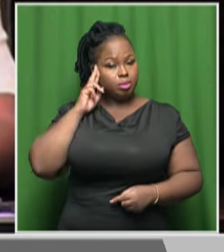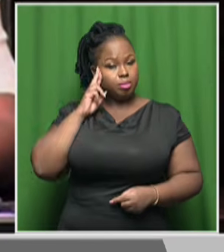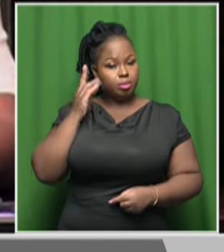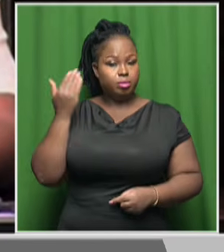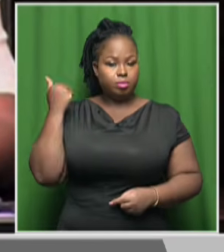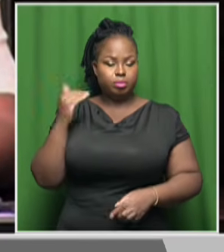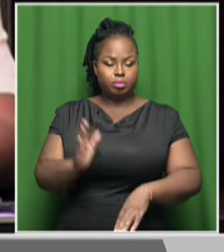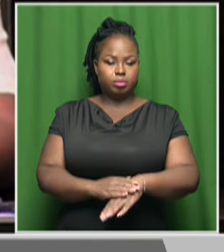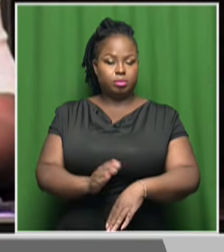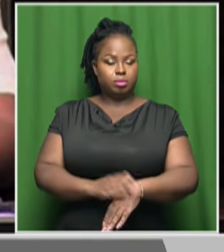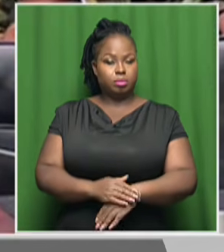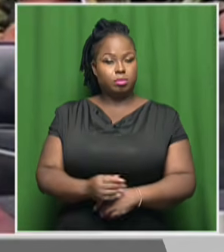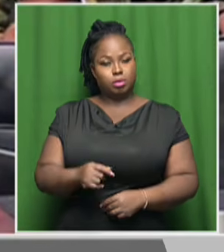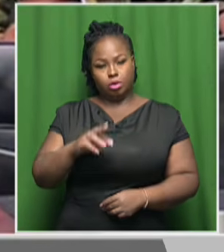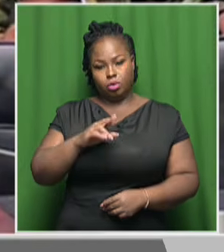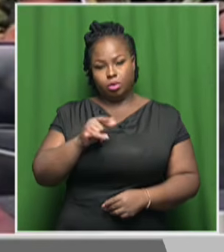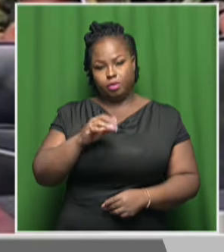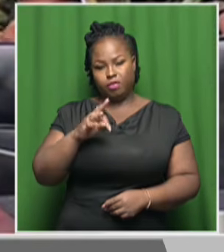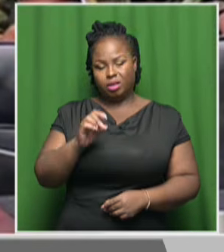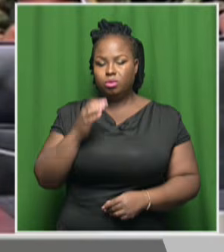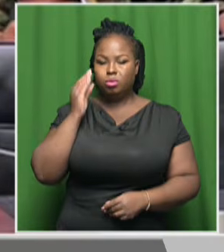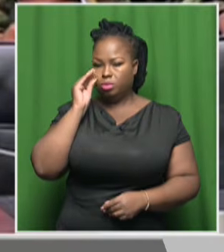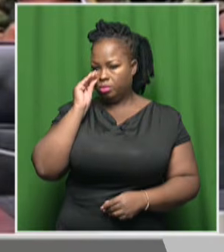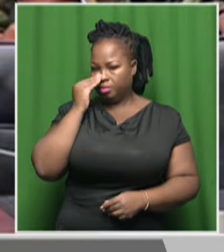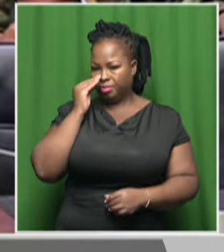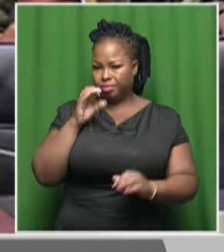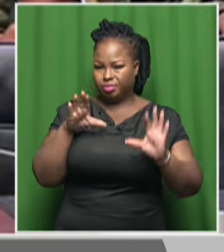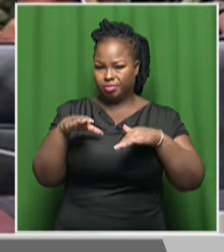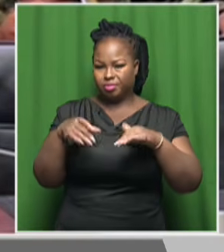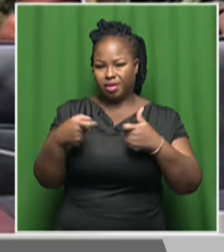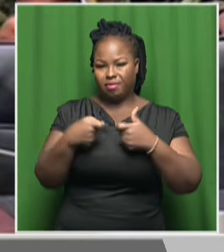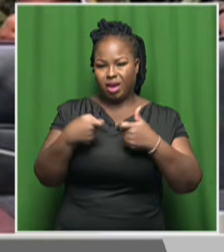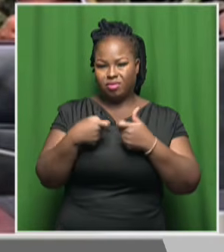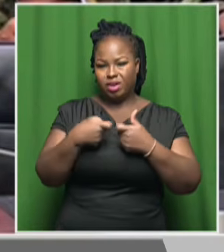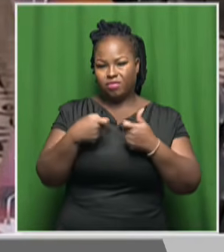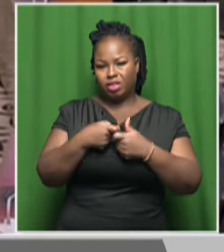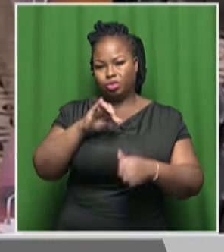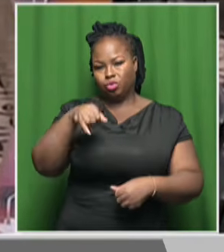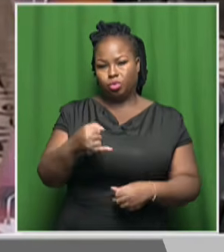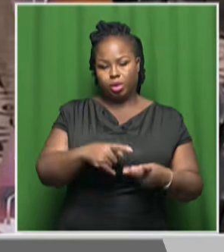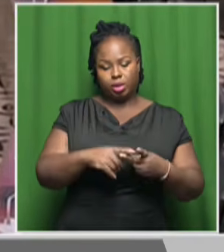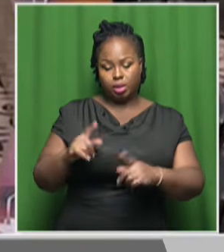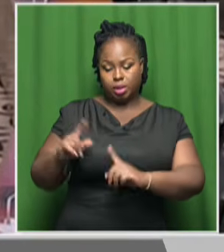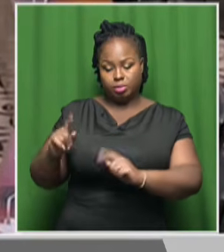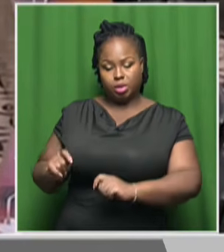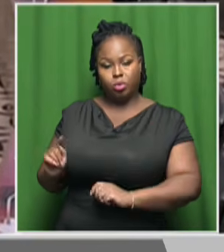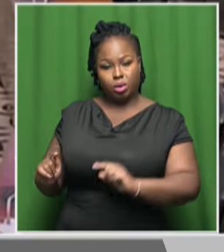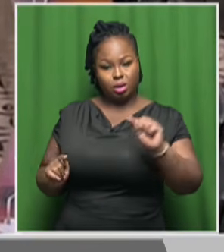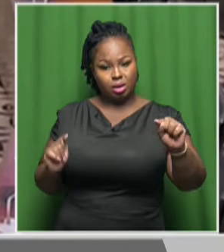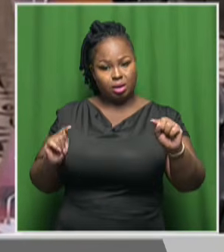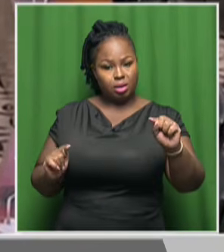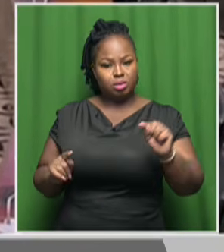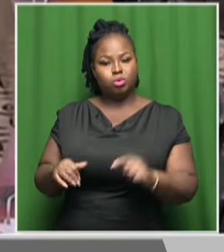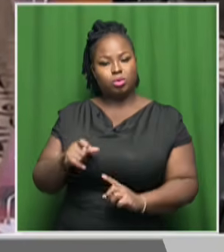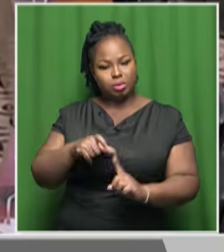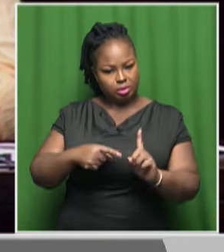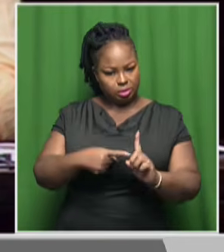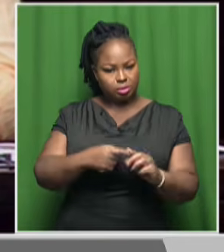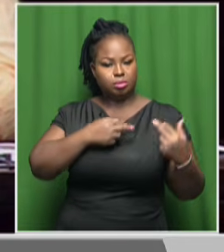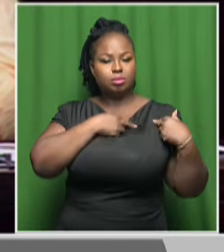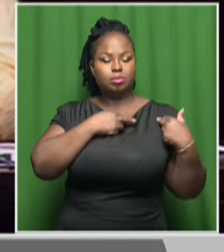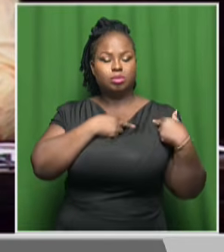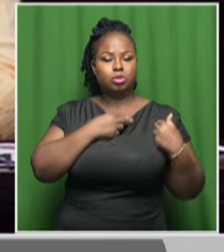of Radovan Krejcir, when there was all this mafia fighting, this mafia wars in Joburg and in Cape Town. That is one of those people responsible for bringing